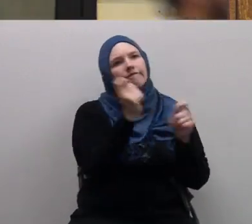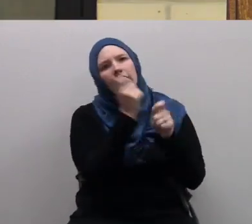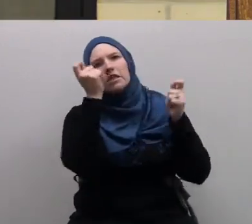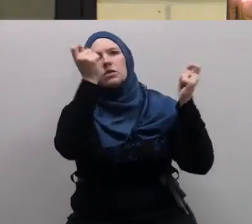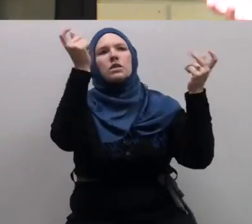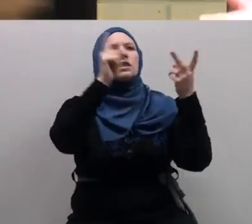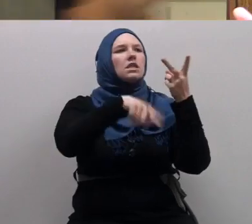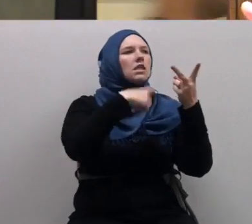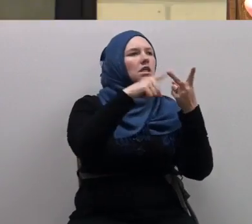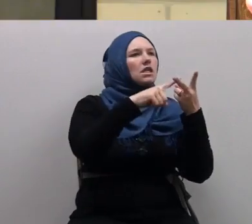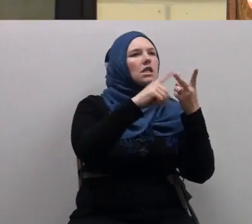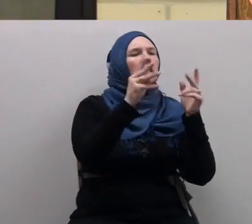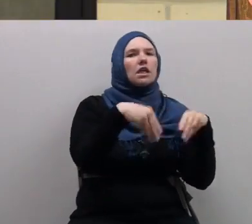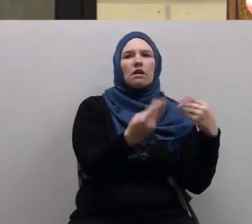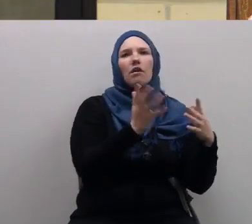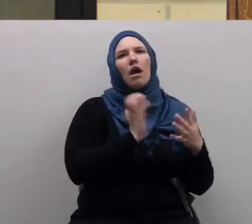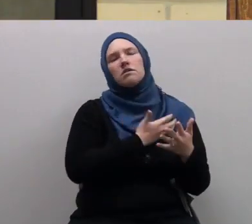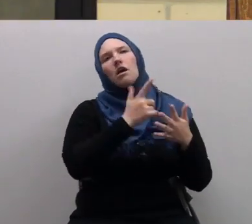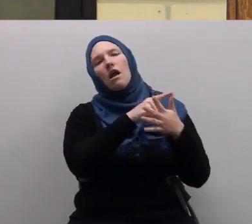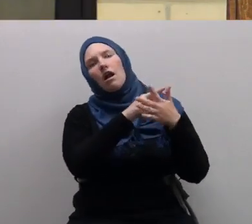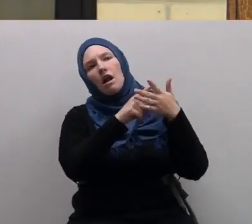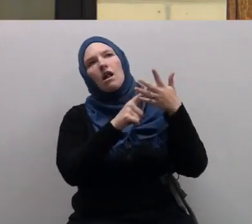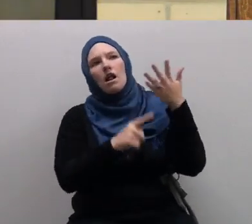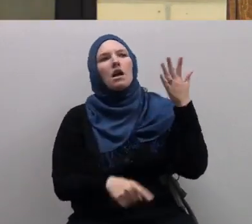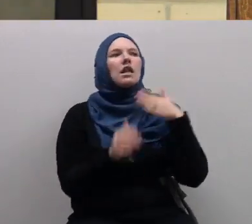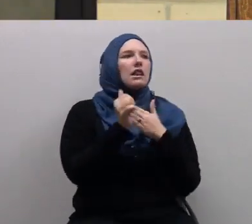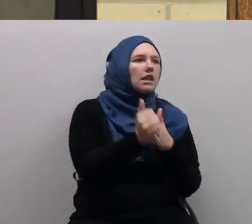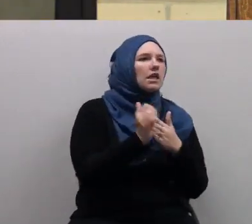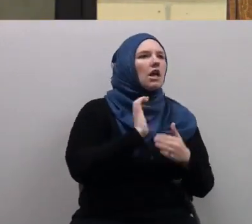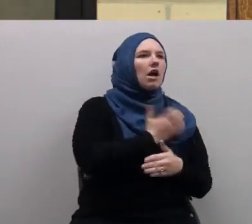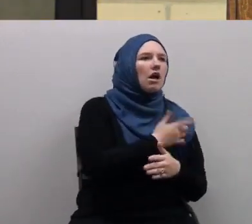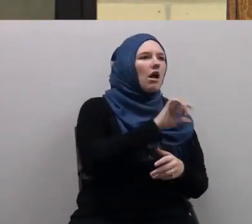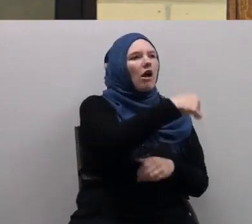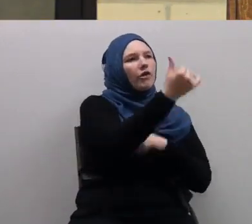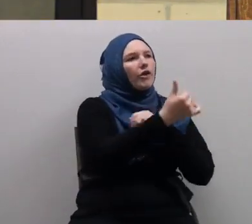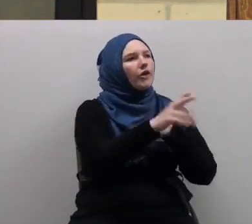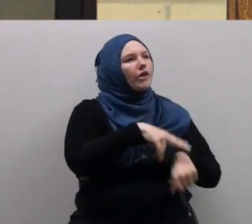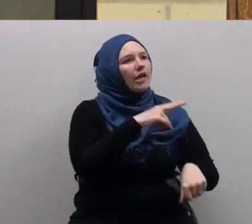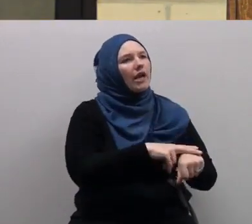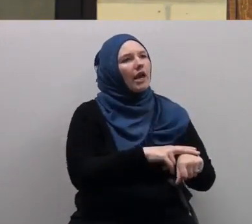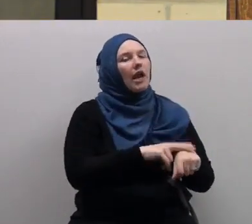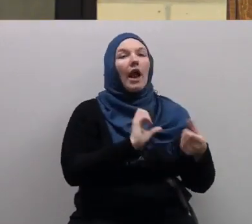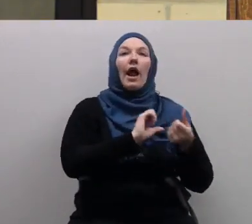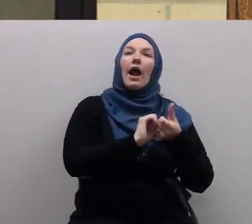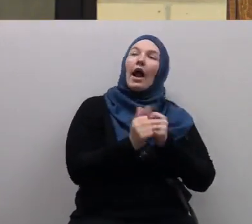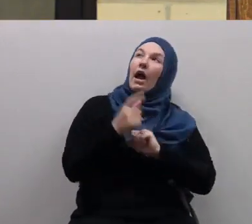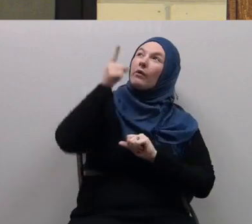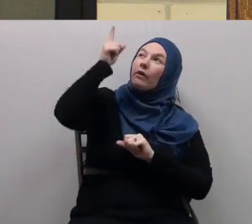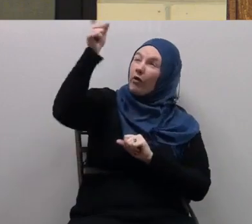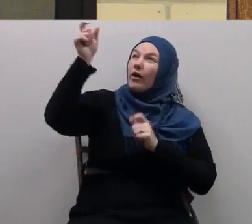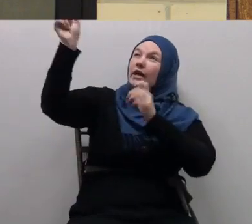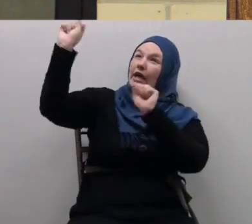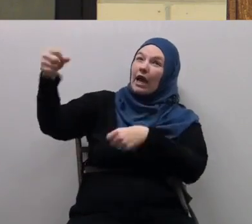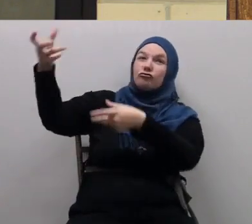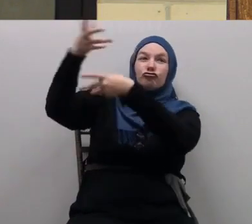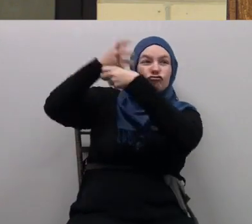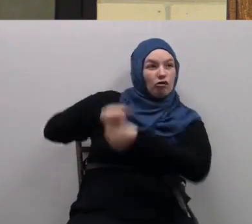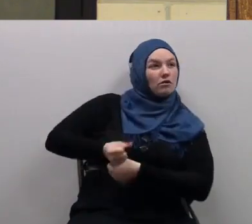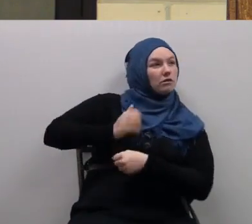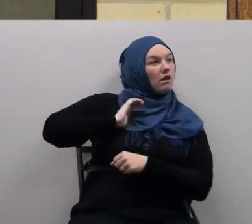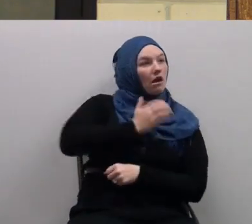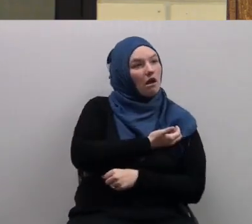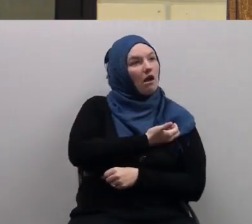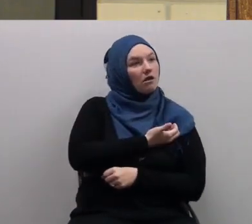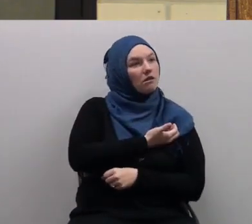and high place in history and leadership of other nations. How could He trust us with any